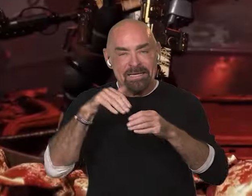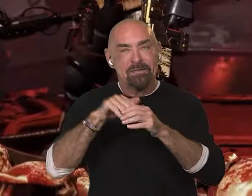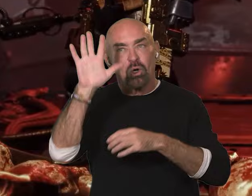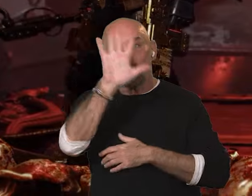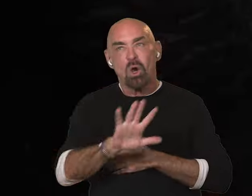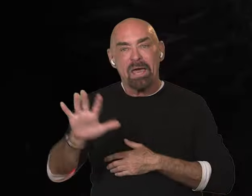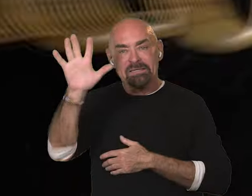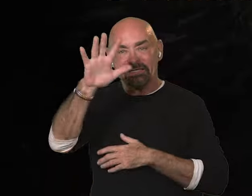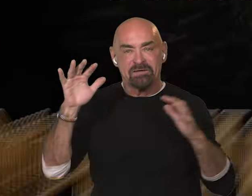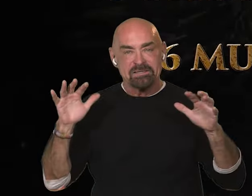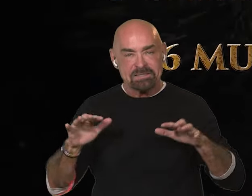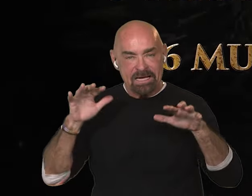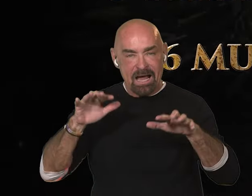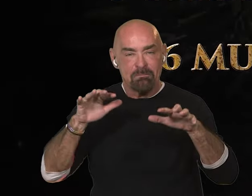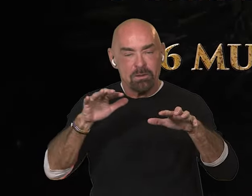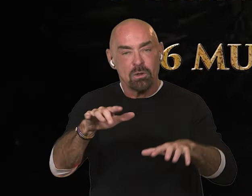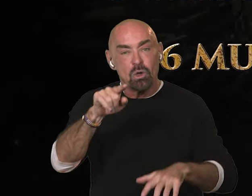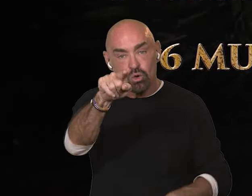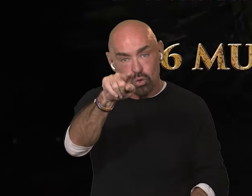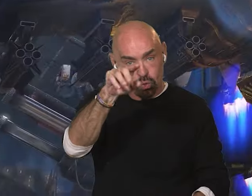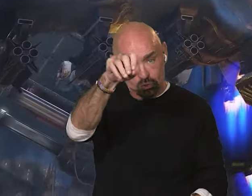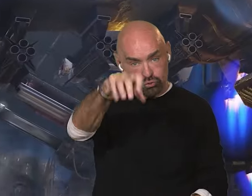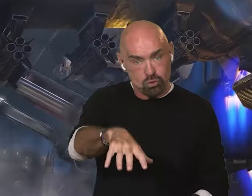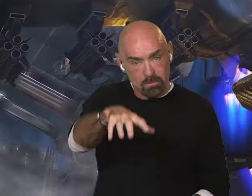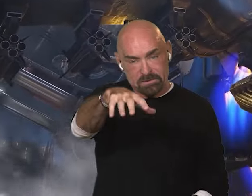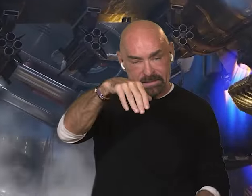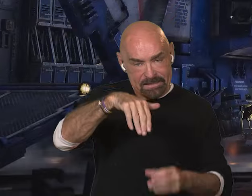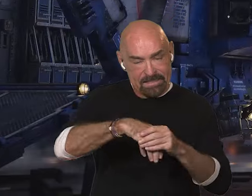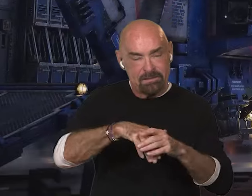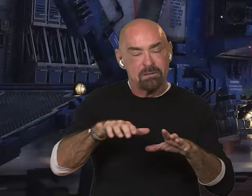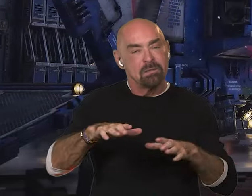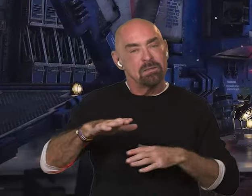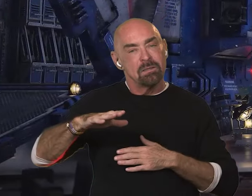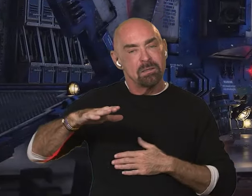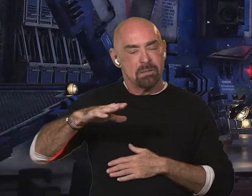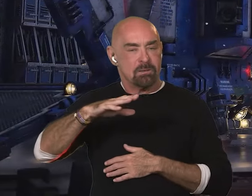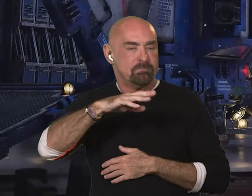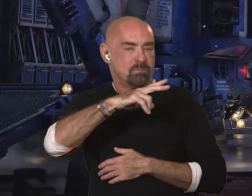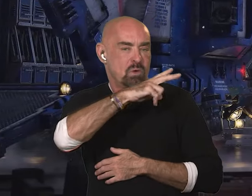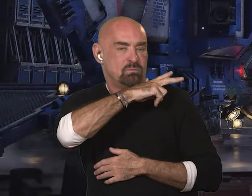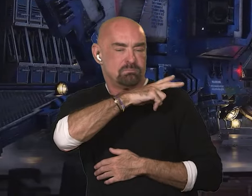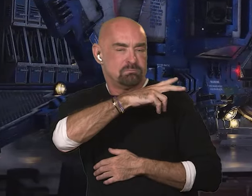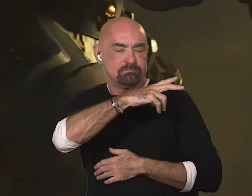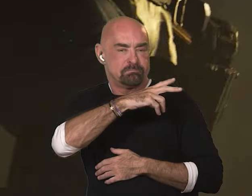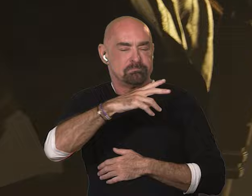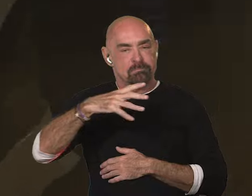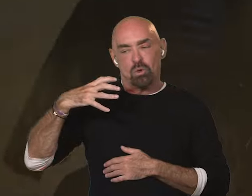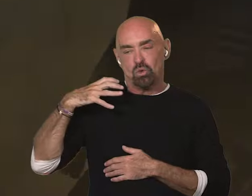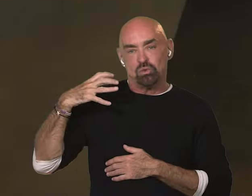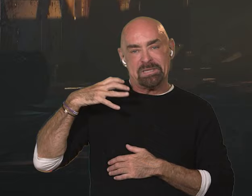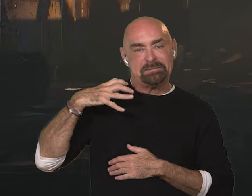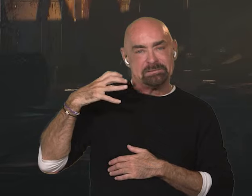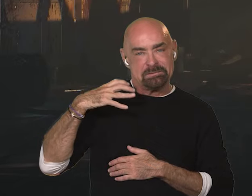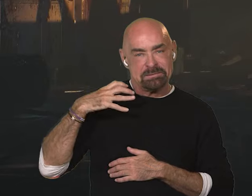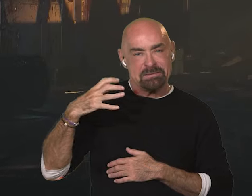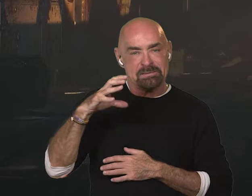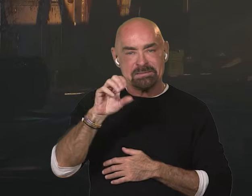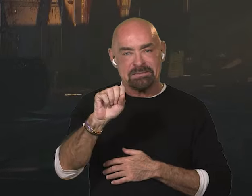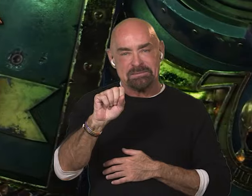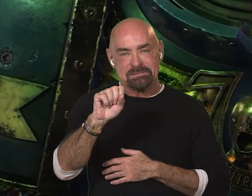3 players across its galactic co-op campaign. You are dropped into the clanking, capable boots of Lieutenant Demetrian